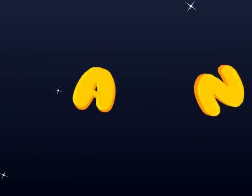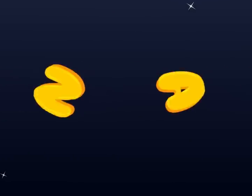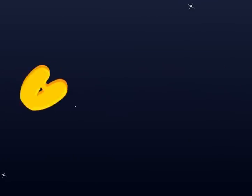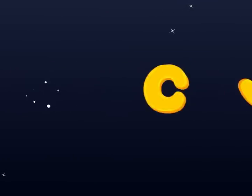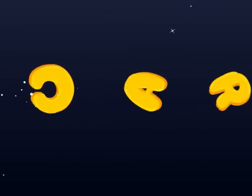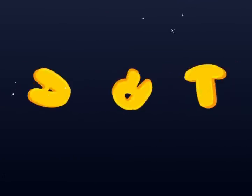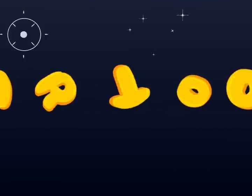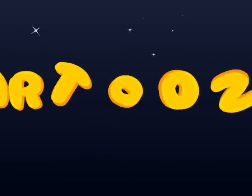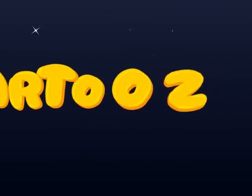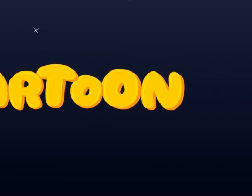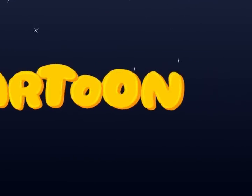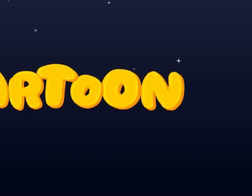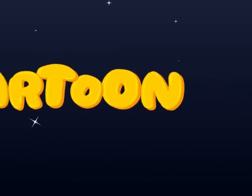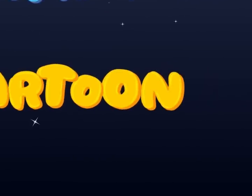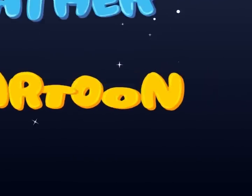banana